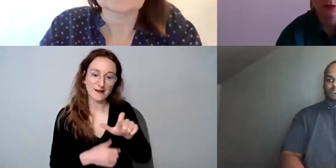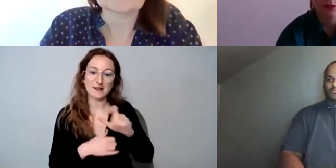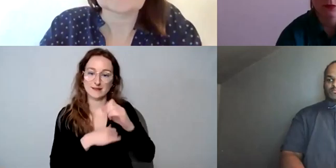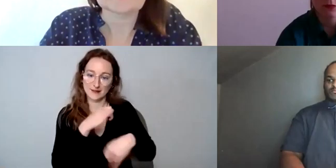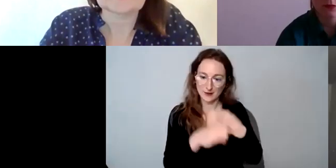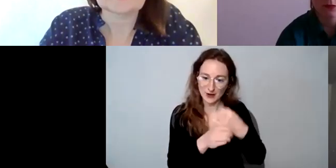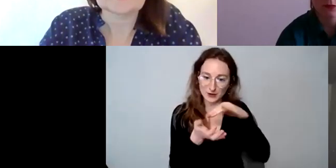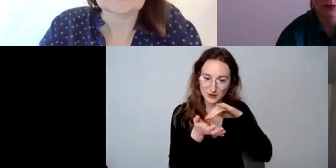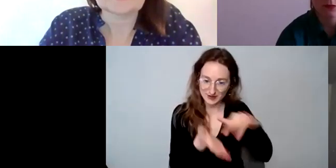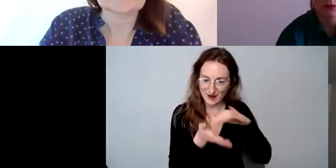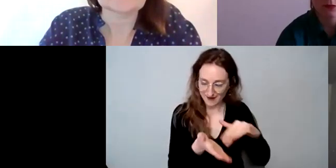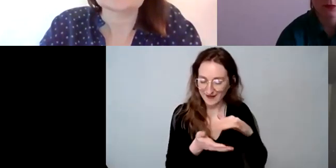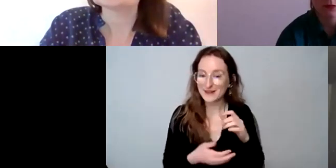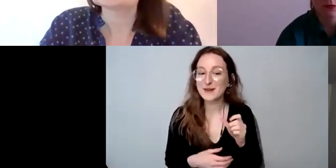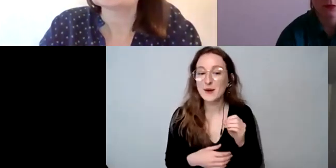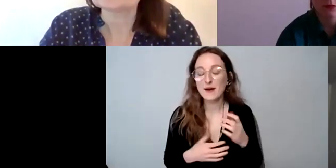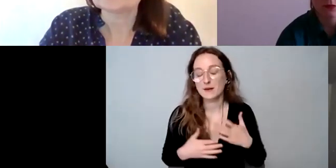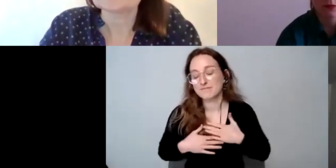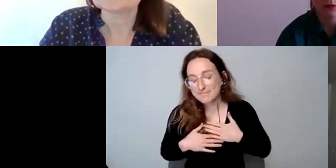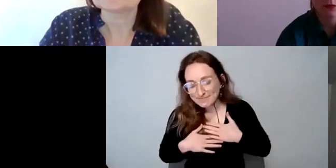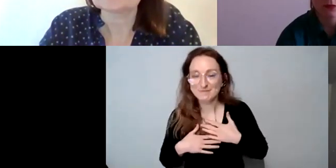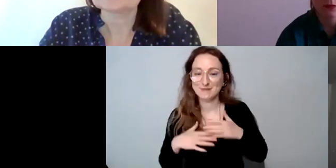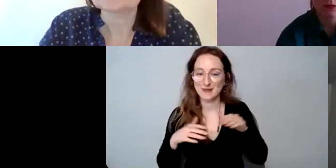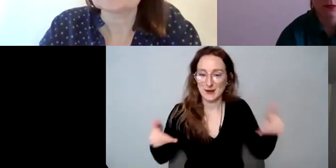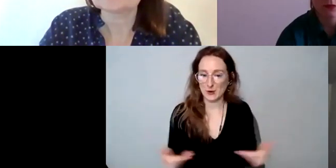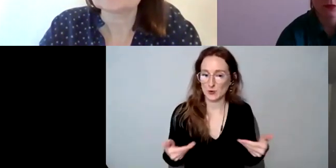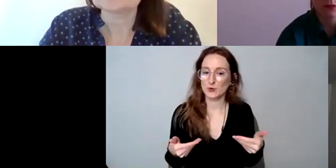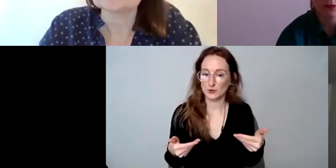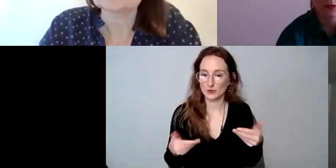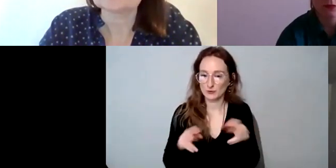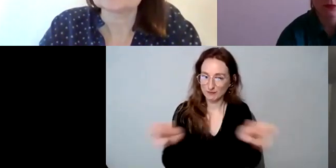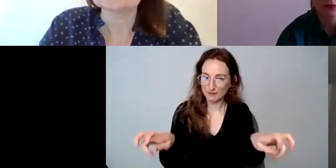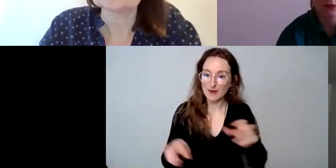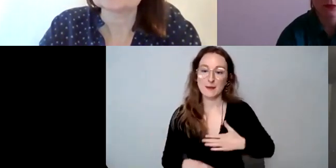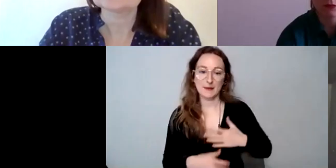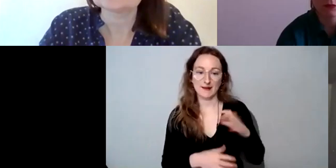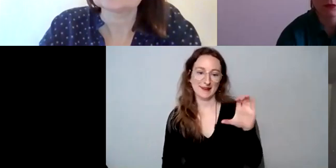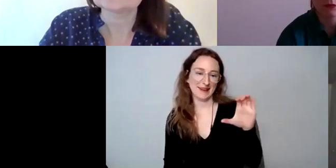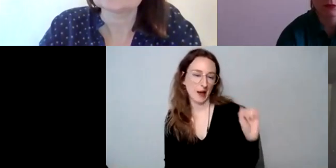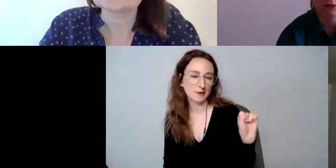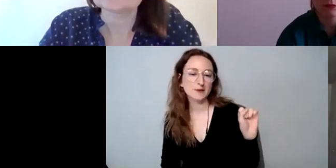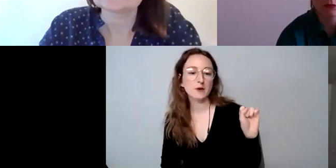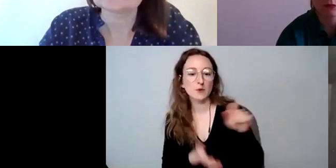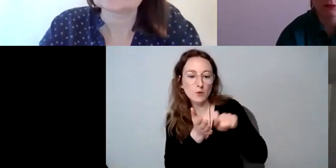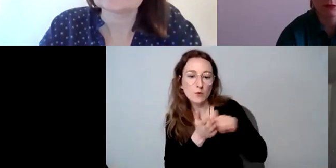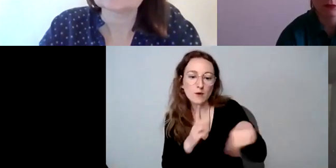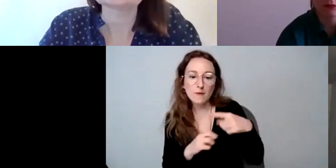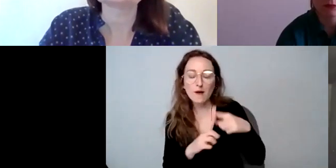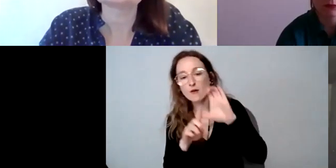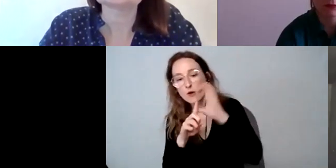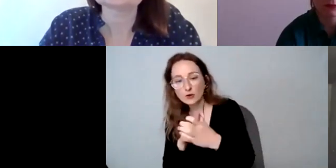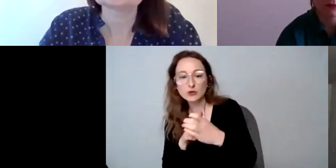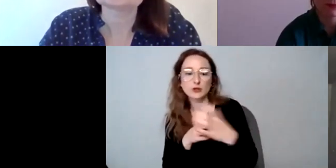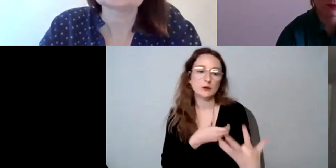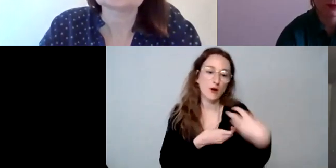to be introducing some panelists today. For my capstone, I wrote about culture and autism in Italy and